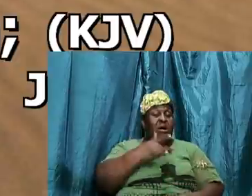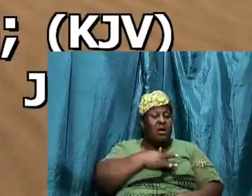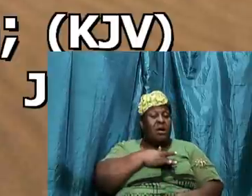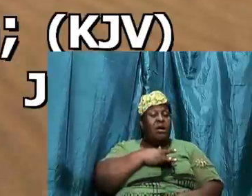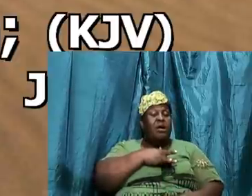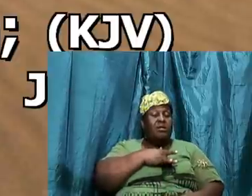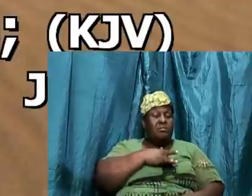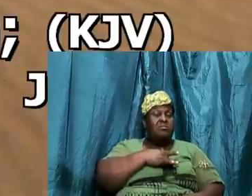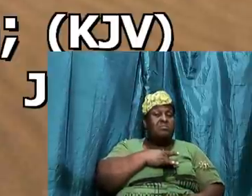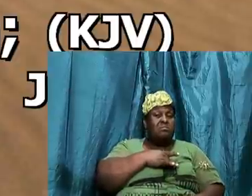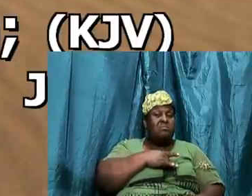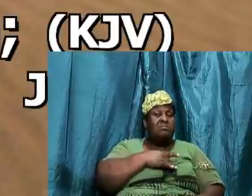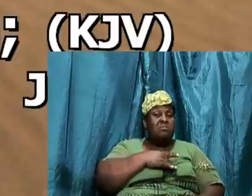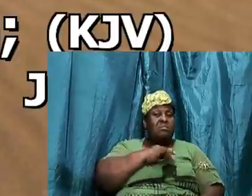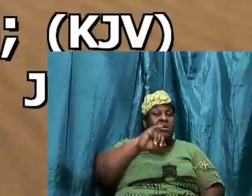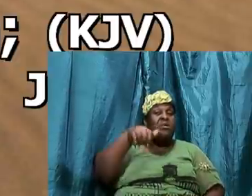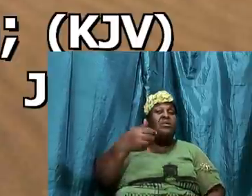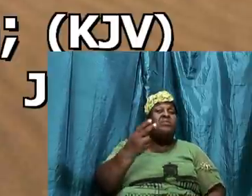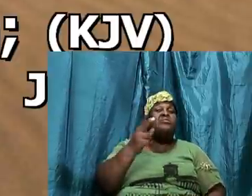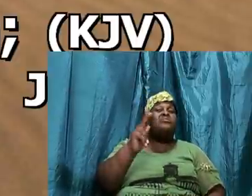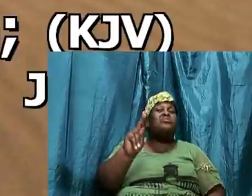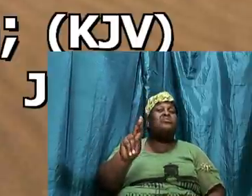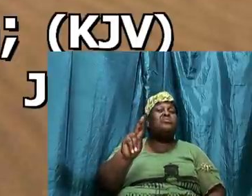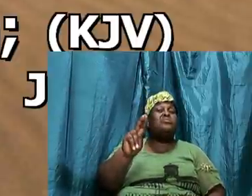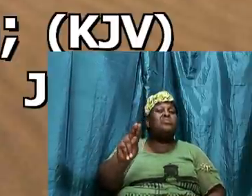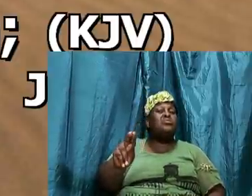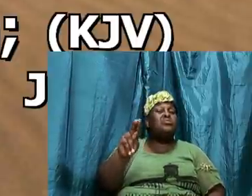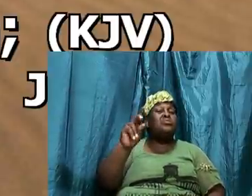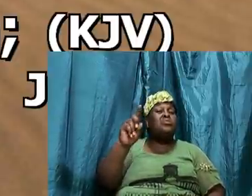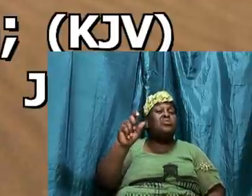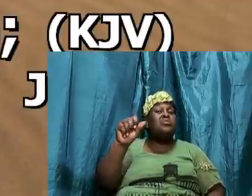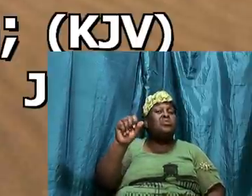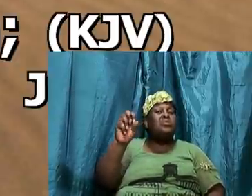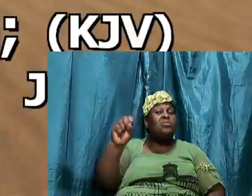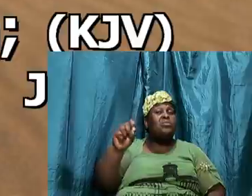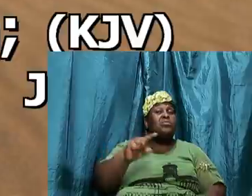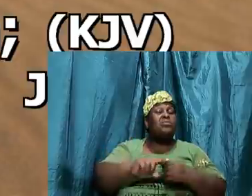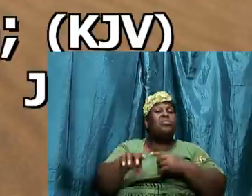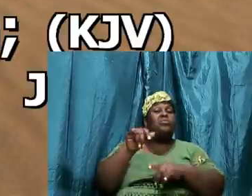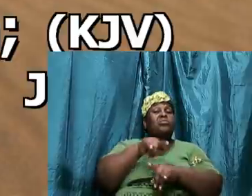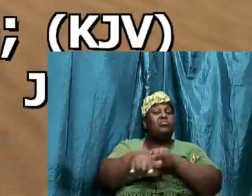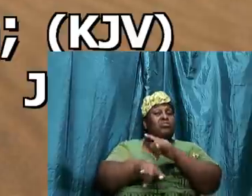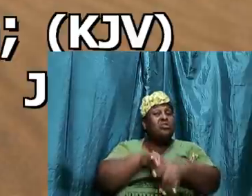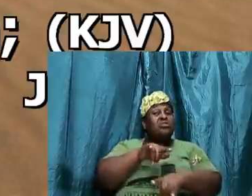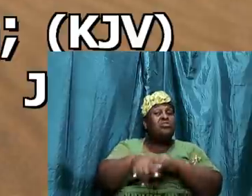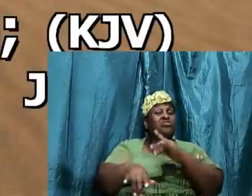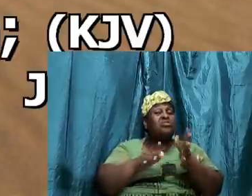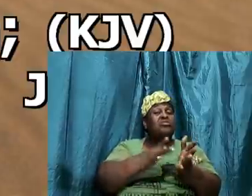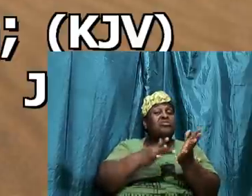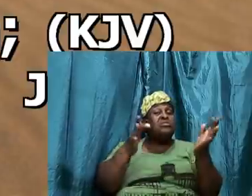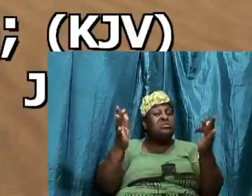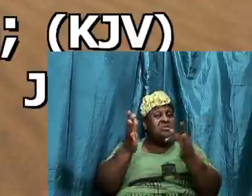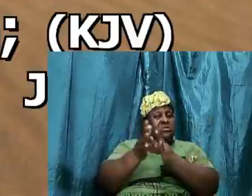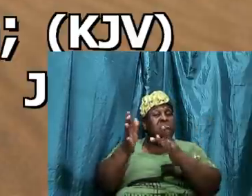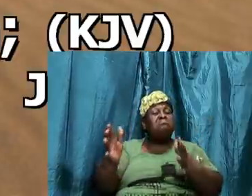Judas Iscariot, Simon's son, to what? Betray Jesus.